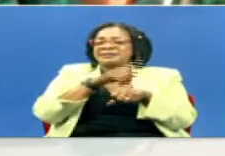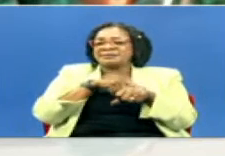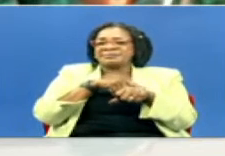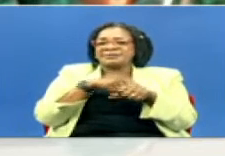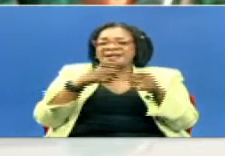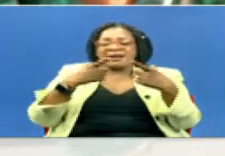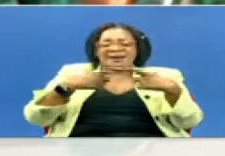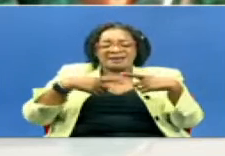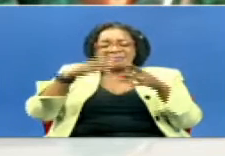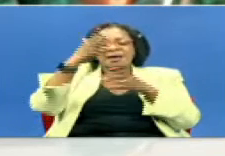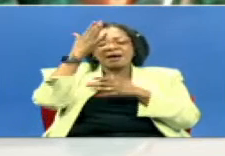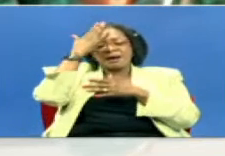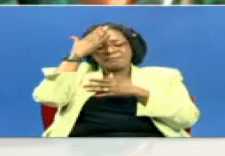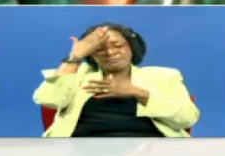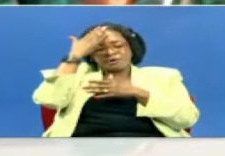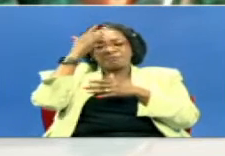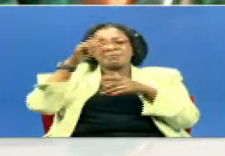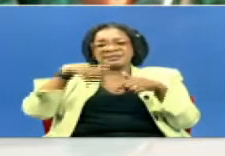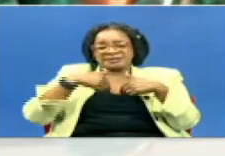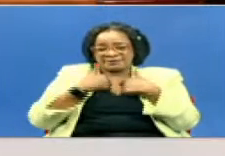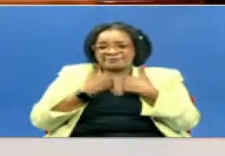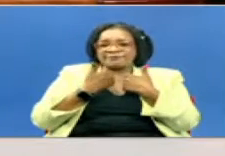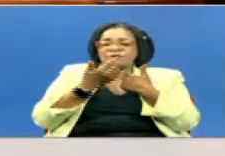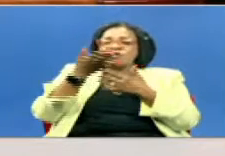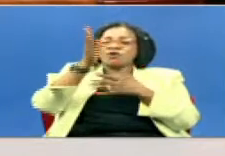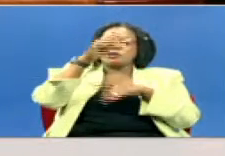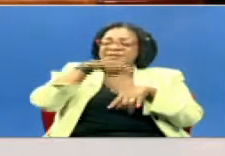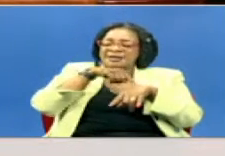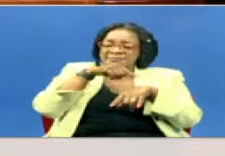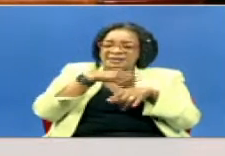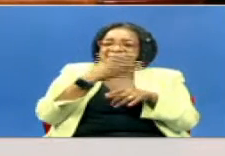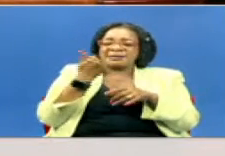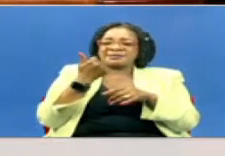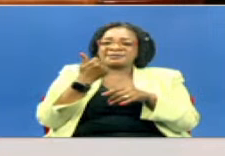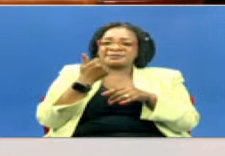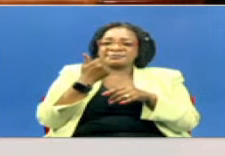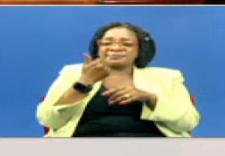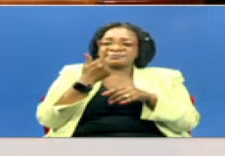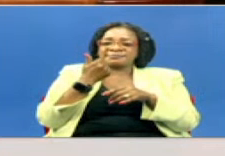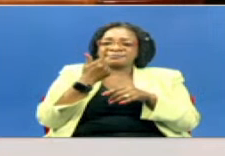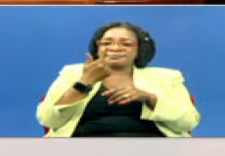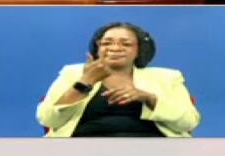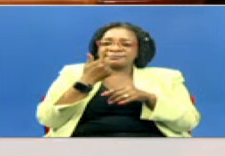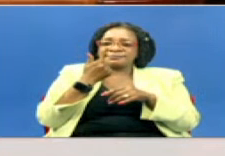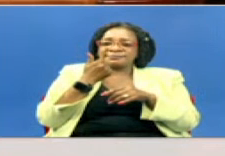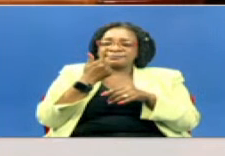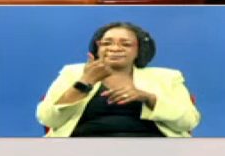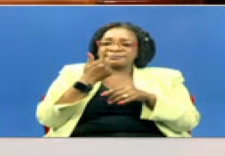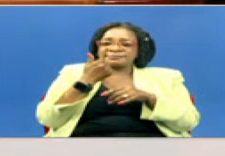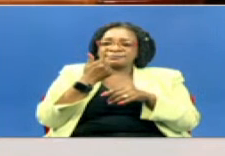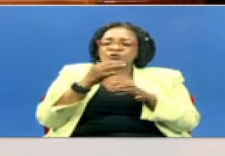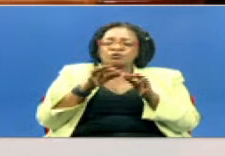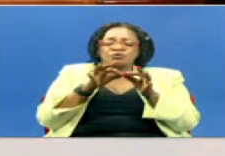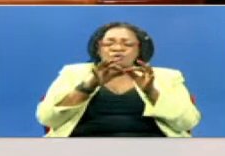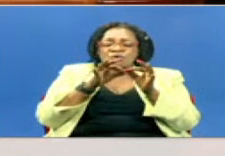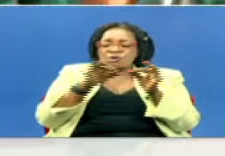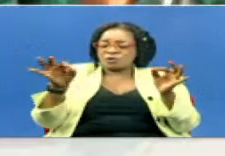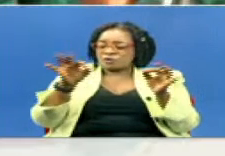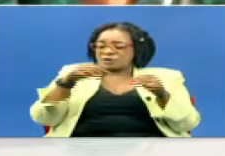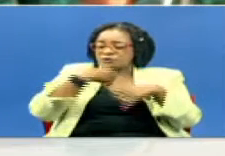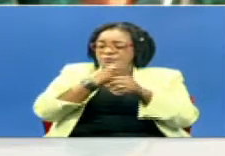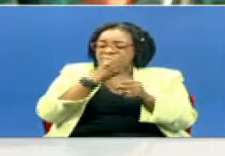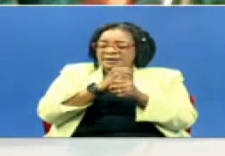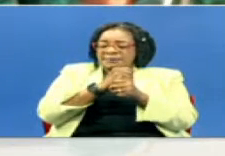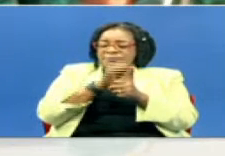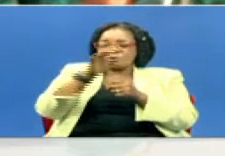humble myself. God's timing is the best. But you have people who say that you took too long to make up your mind.